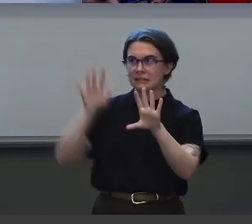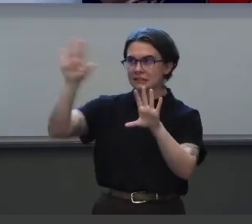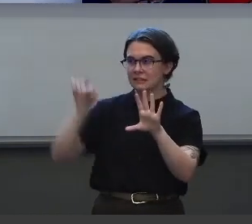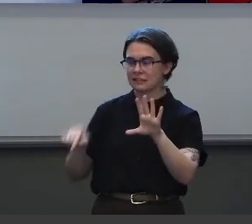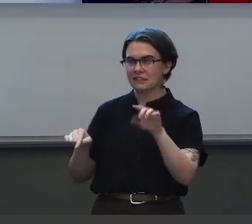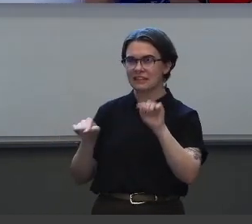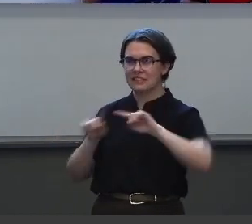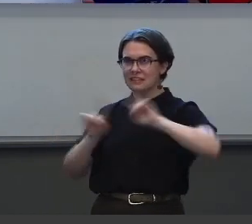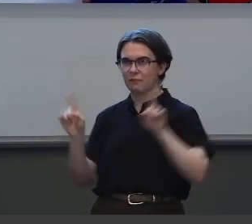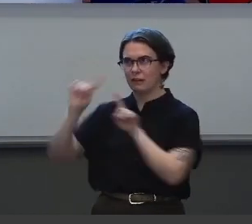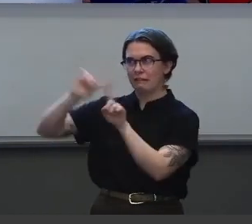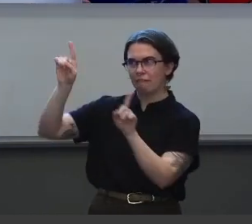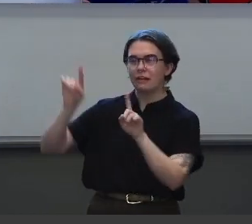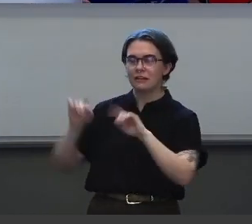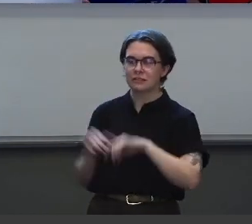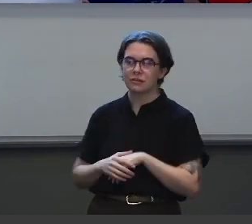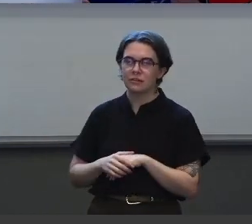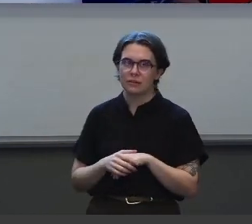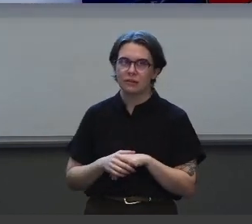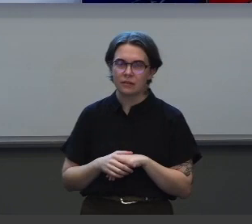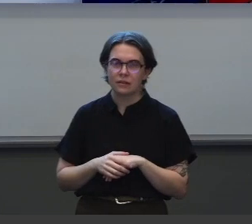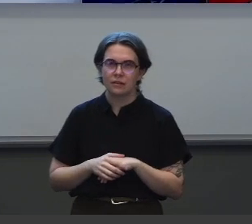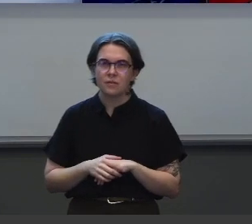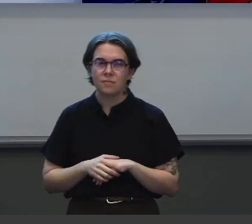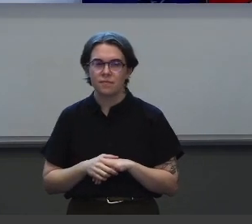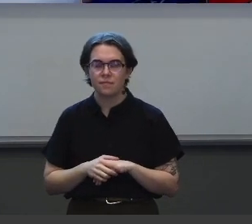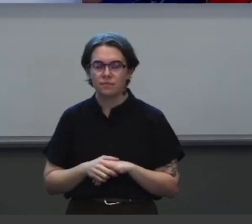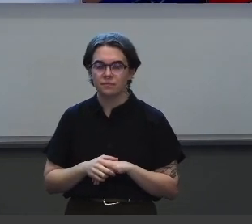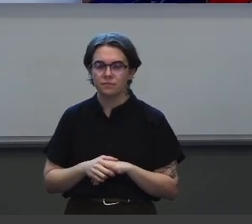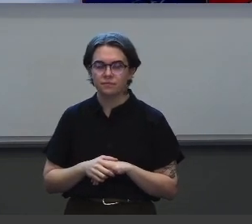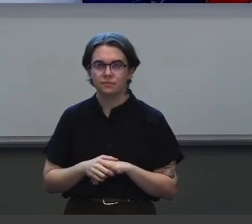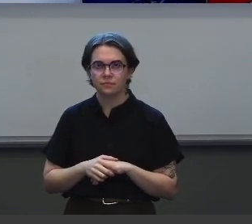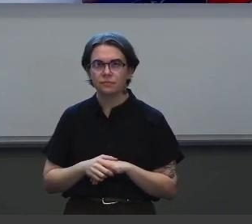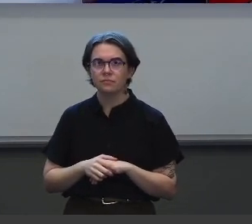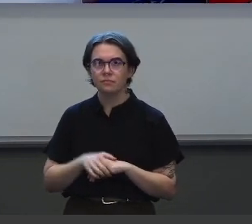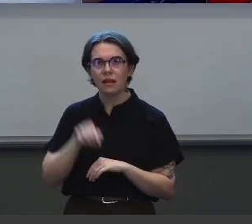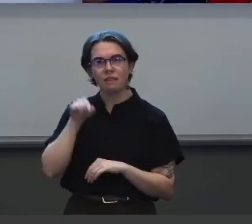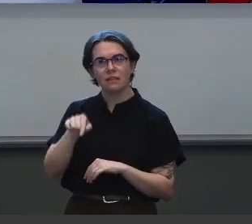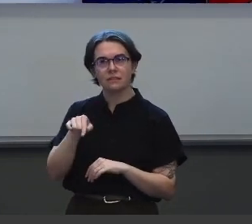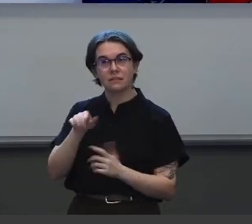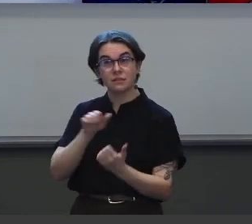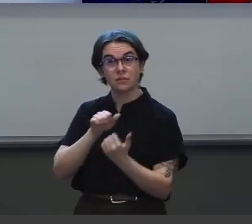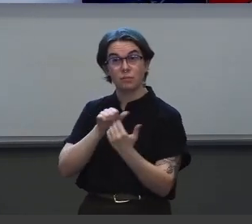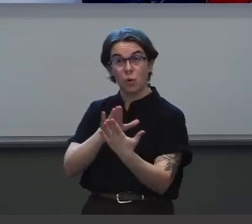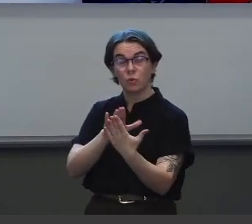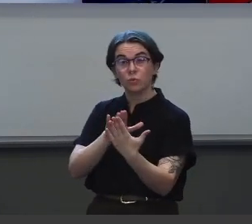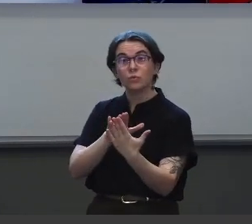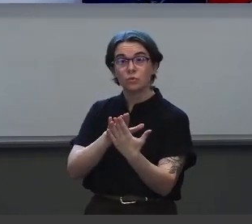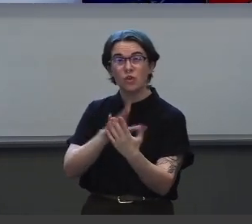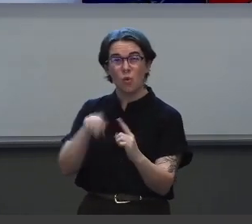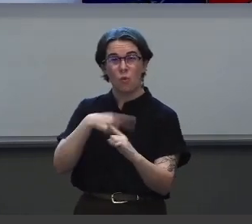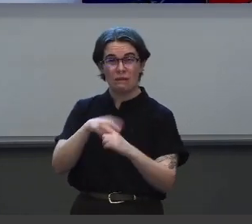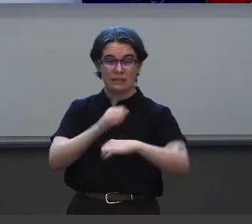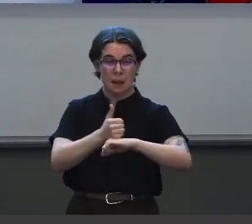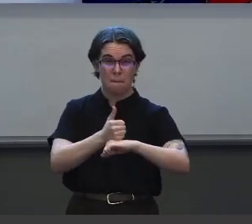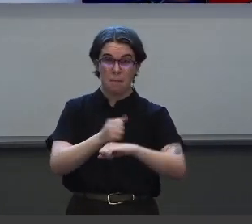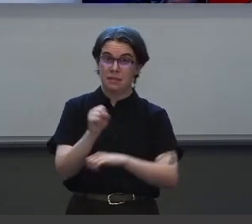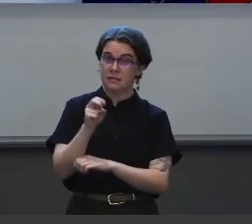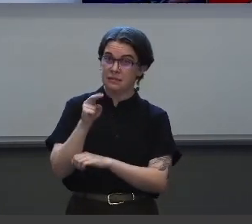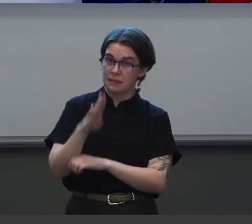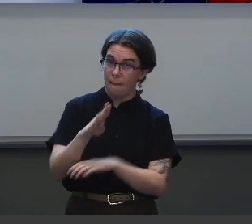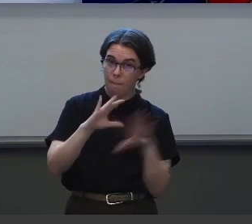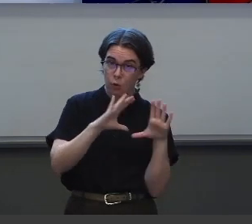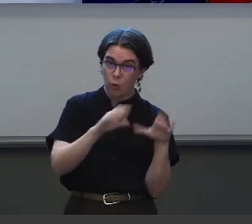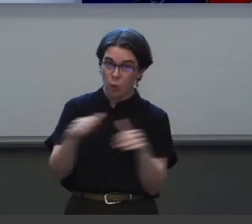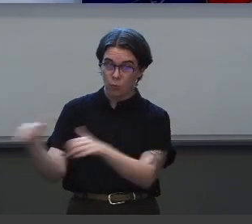three. Very importantly, using this clustering technique, when we create these subgroups, we can better